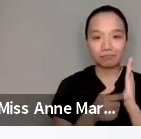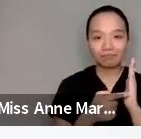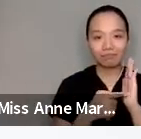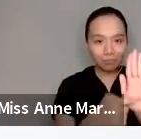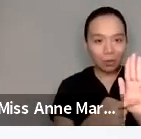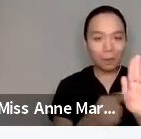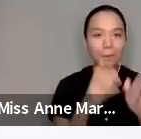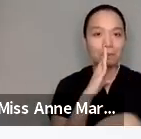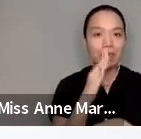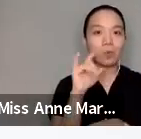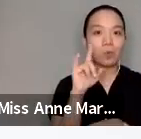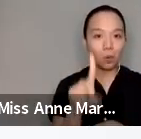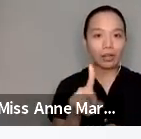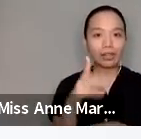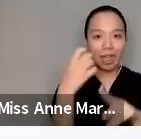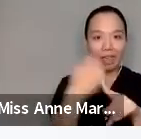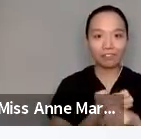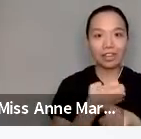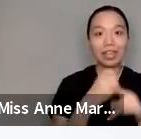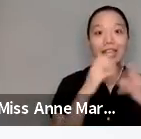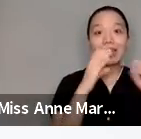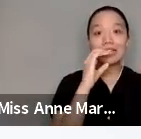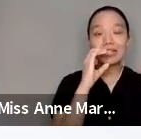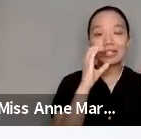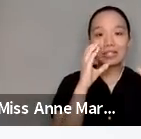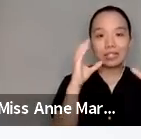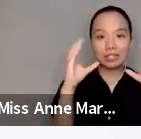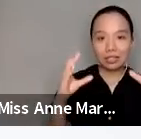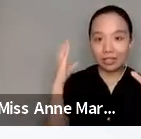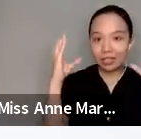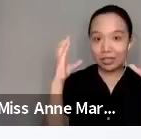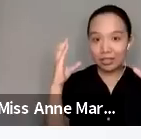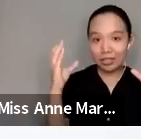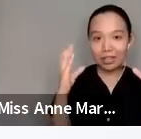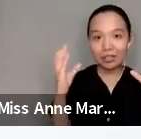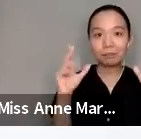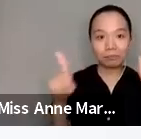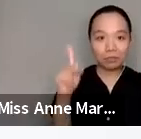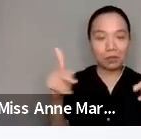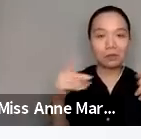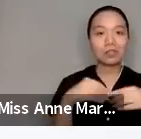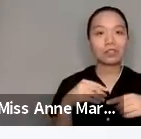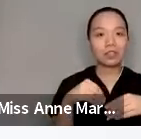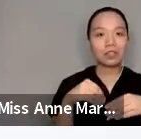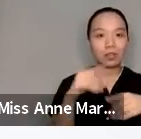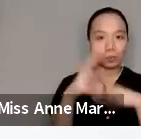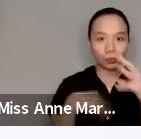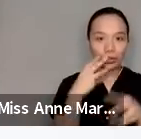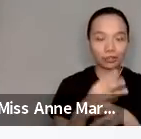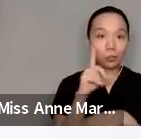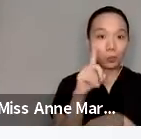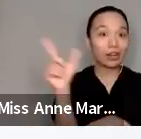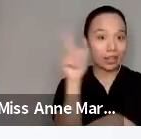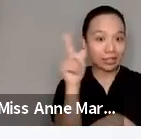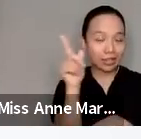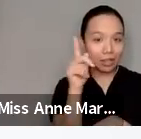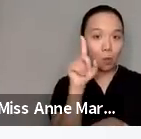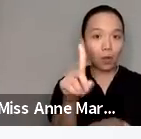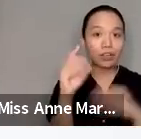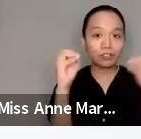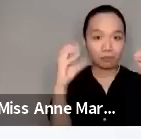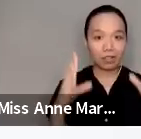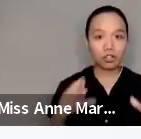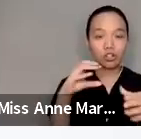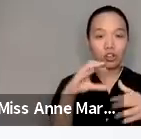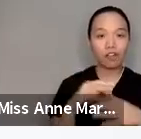one with every citizen in a borderless world. Let us now listen to one of the mentors of our